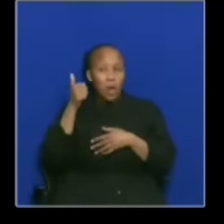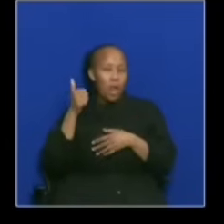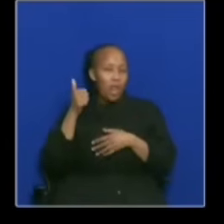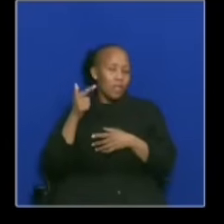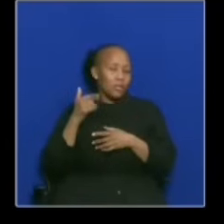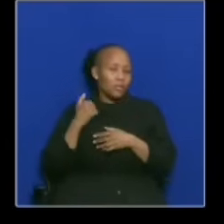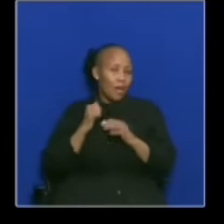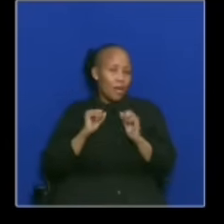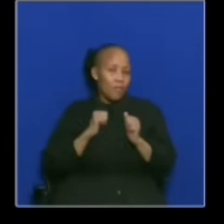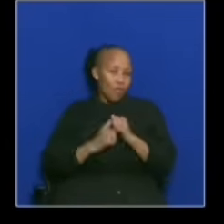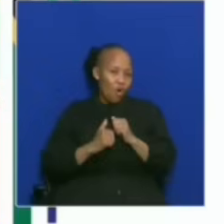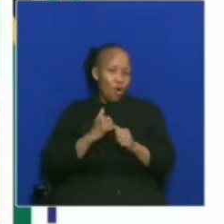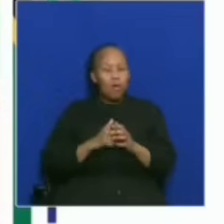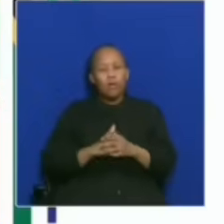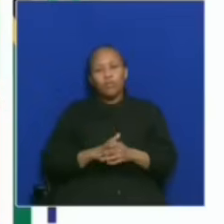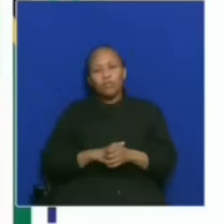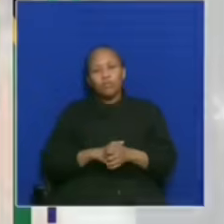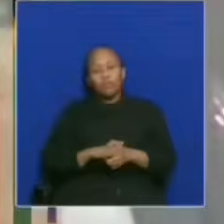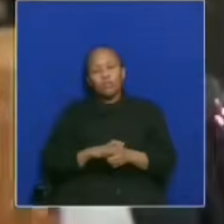So,